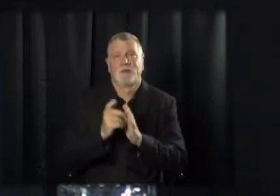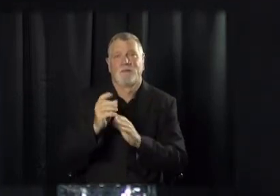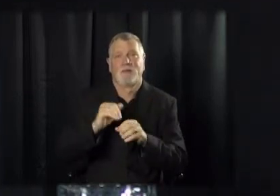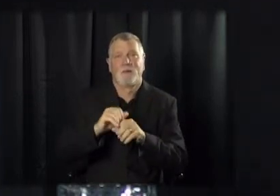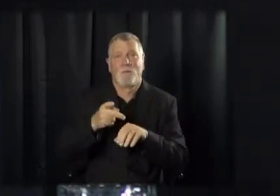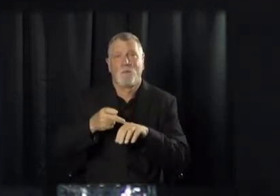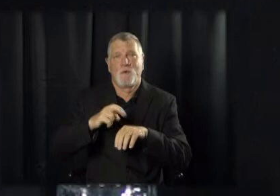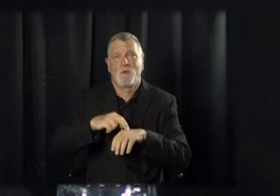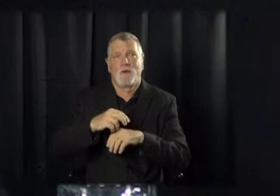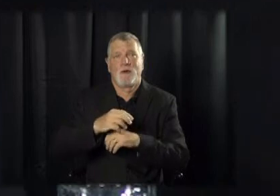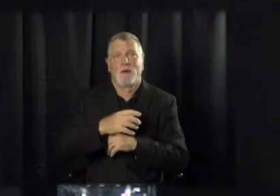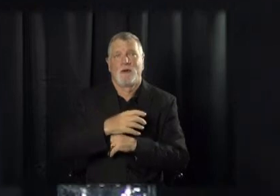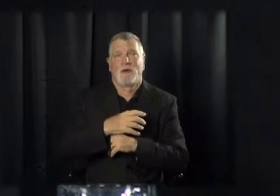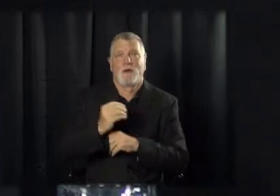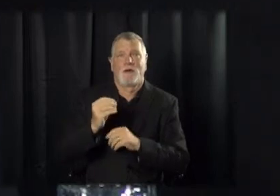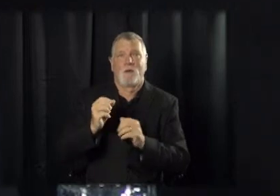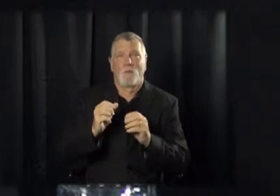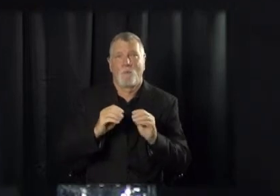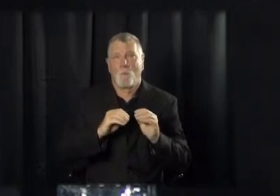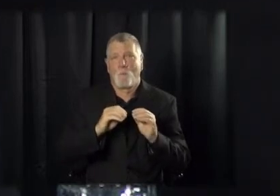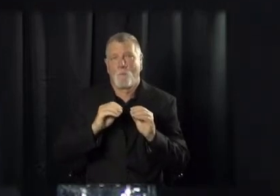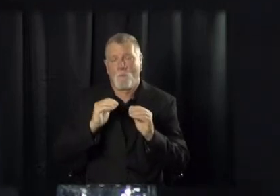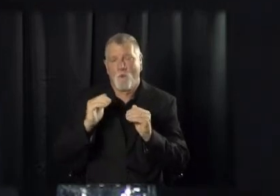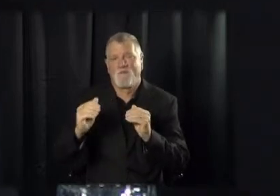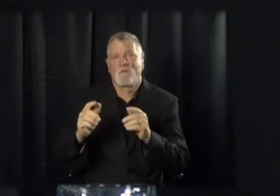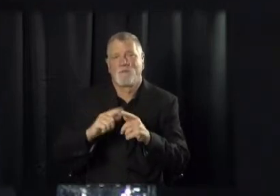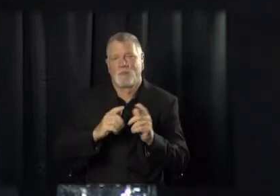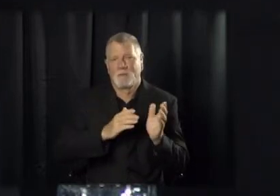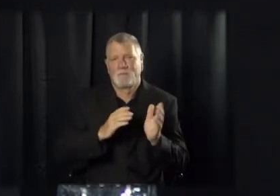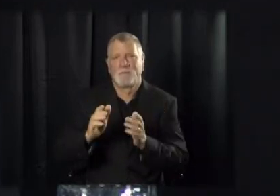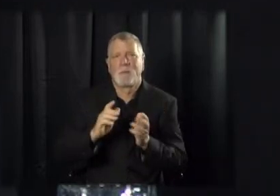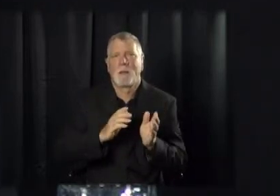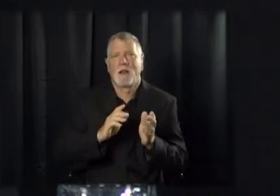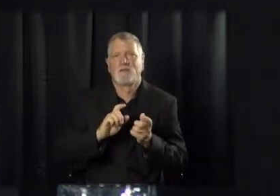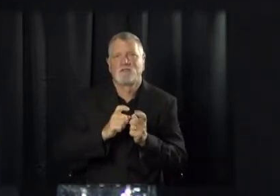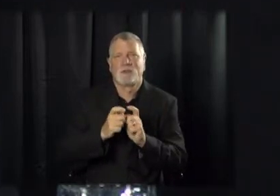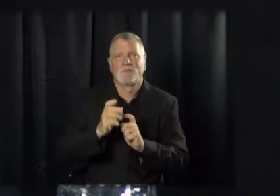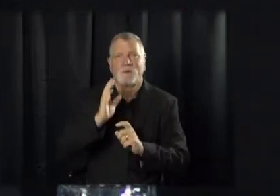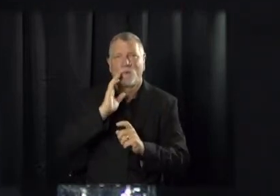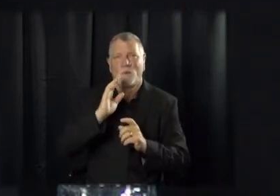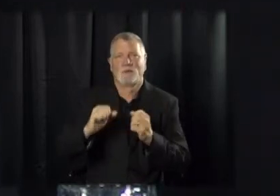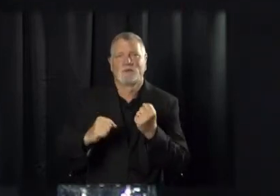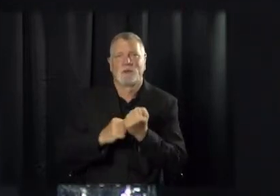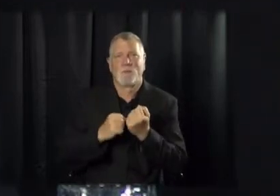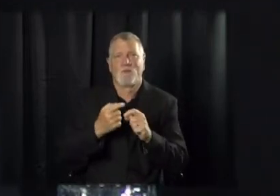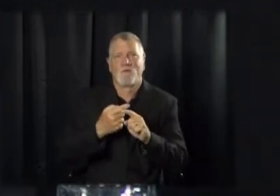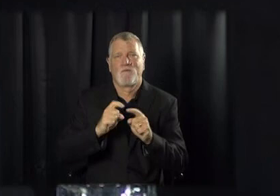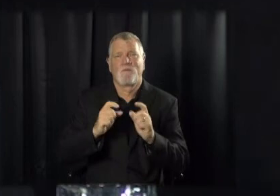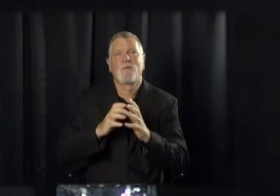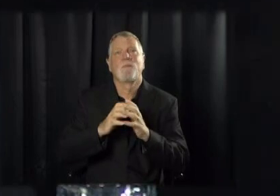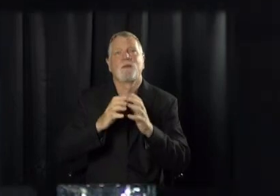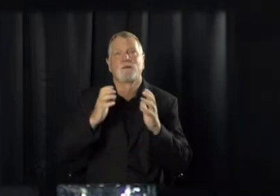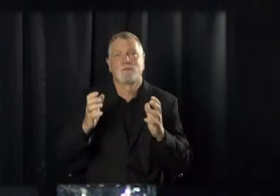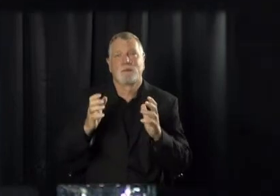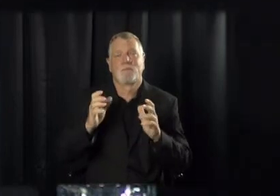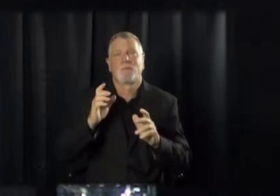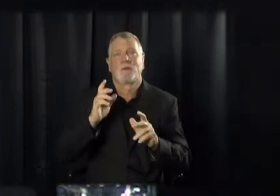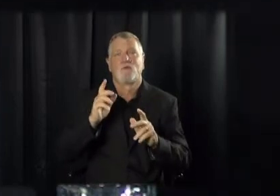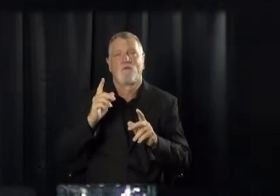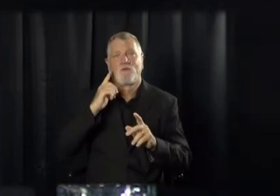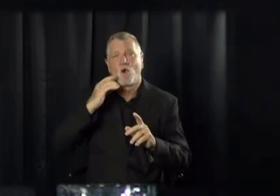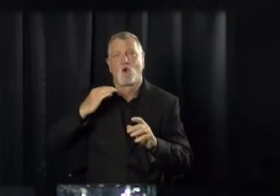development in Puerto Rico moving forward. That plan of adjustment has support from significant numbers